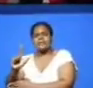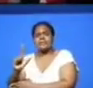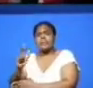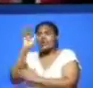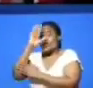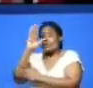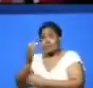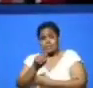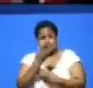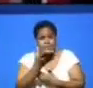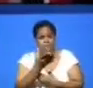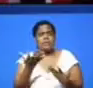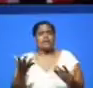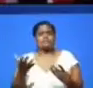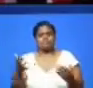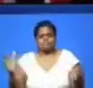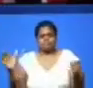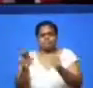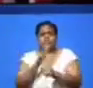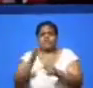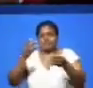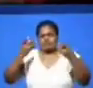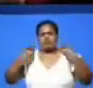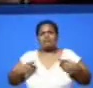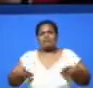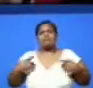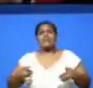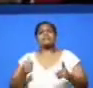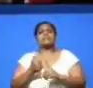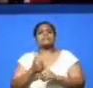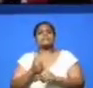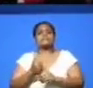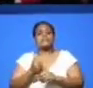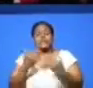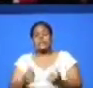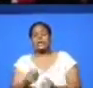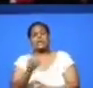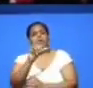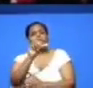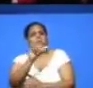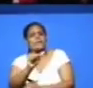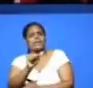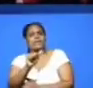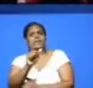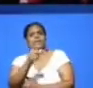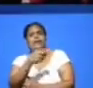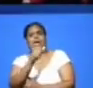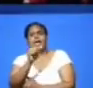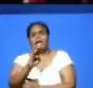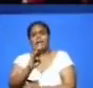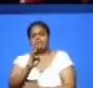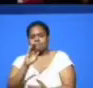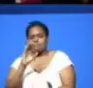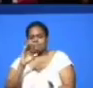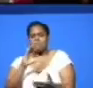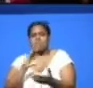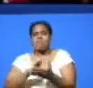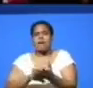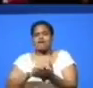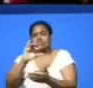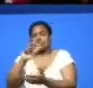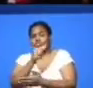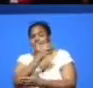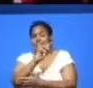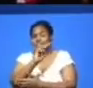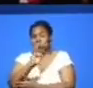you shouldn't join yourself. When Ahab married Jezebel, not